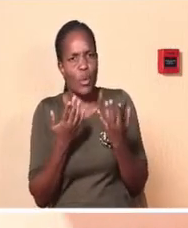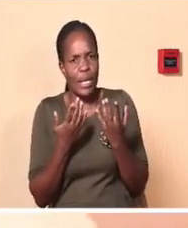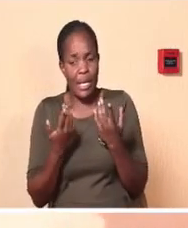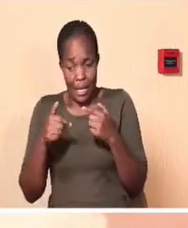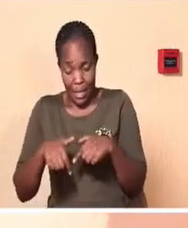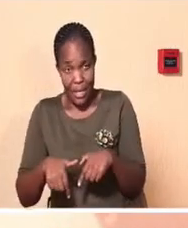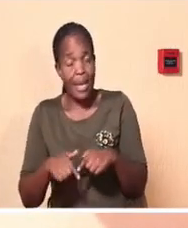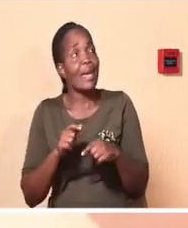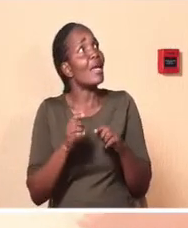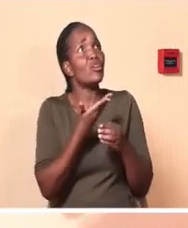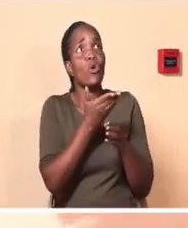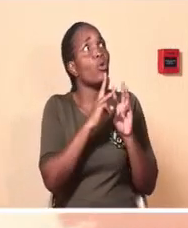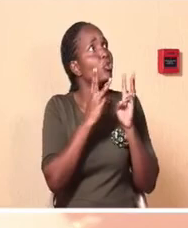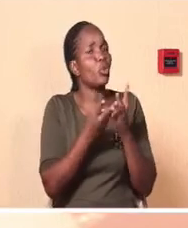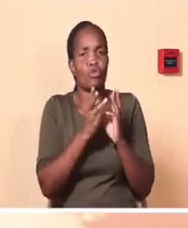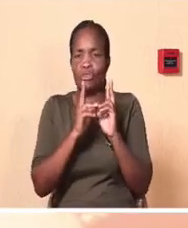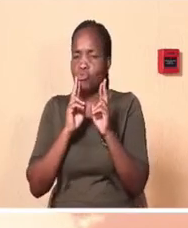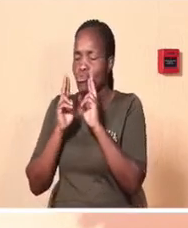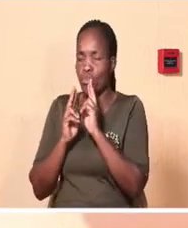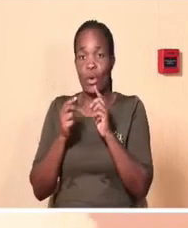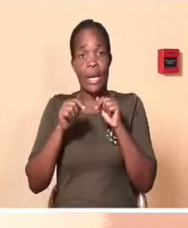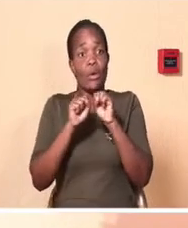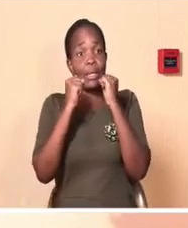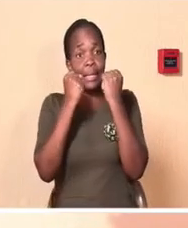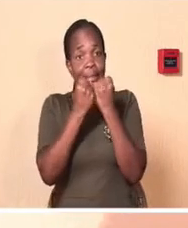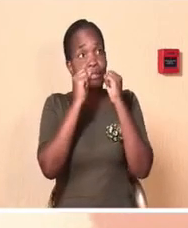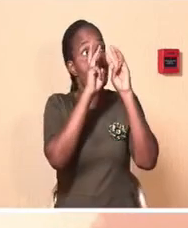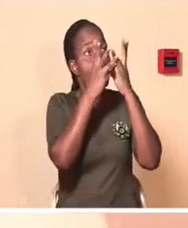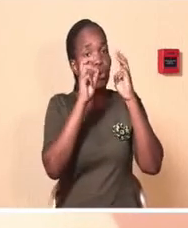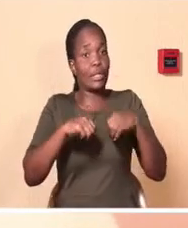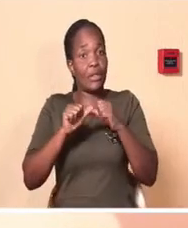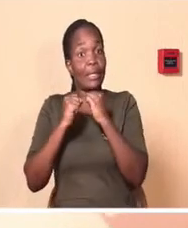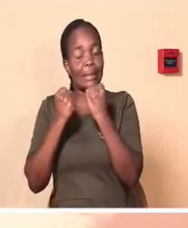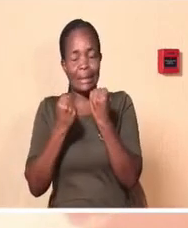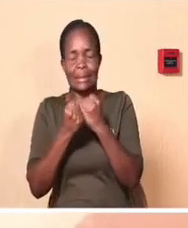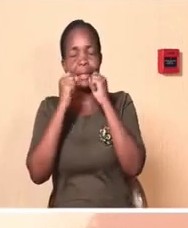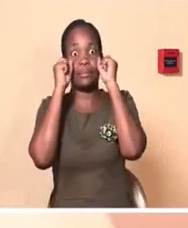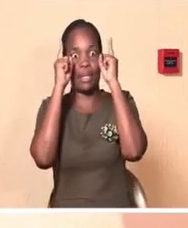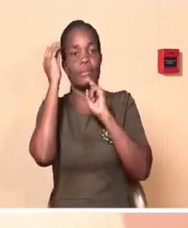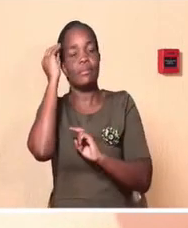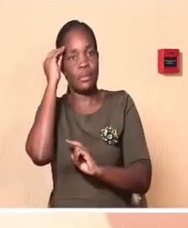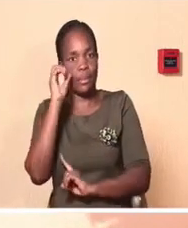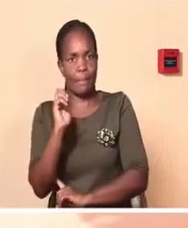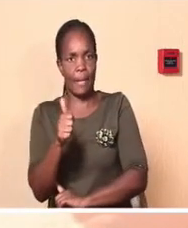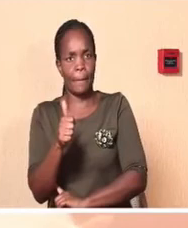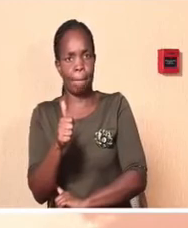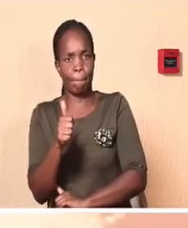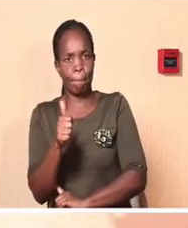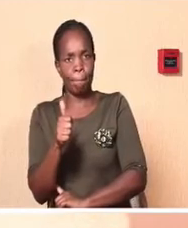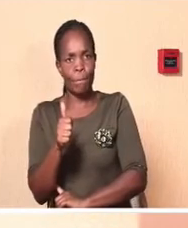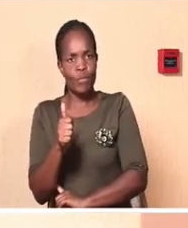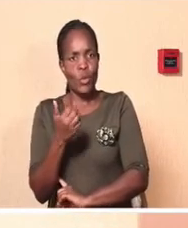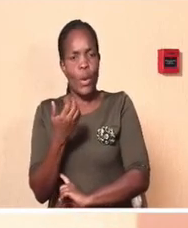over. And the WHO are aware of that. Just on Friday, we had a technical